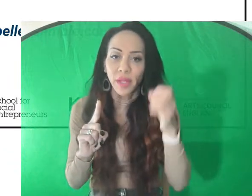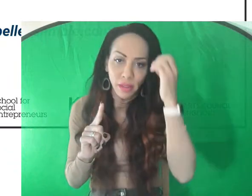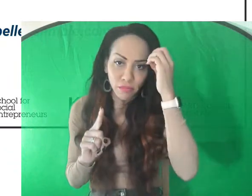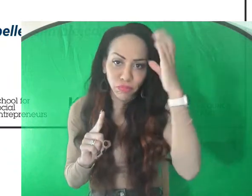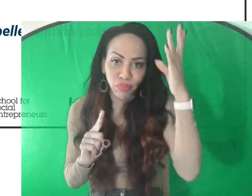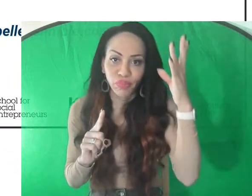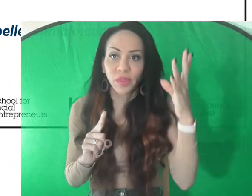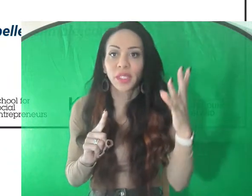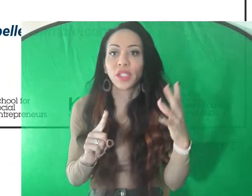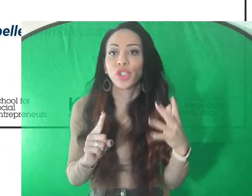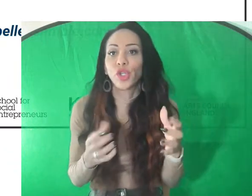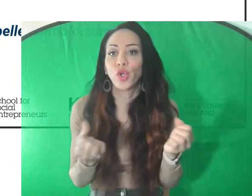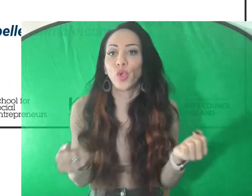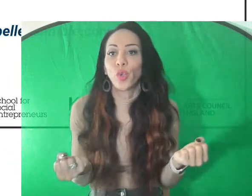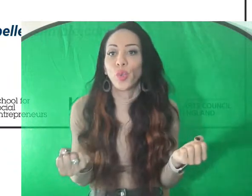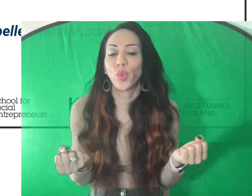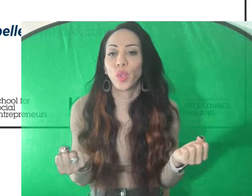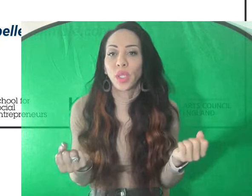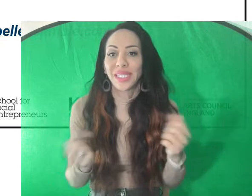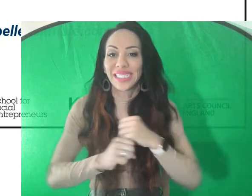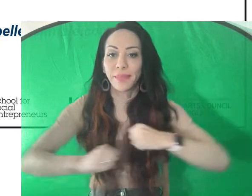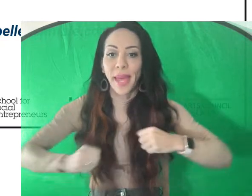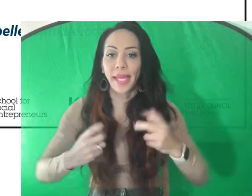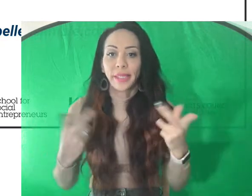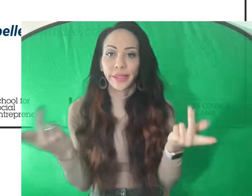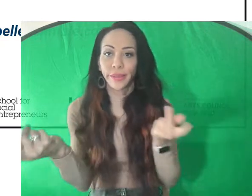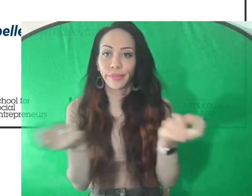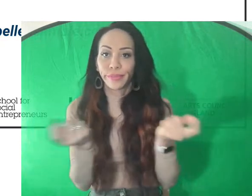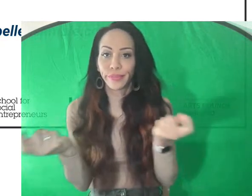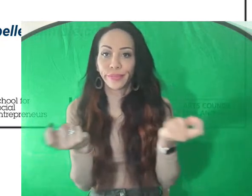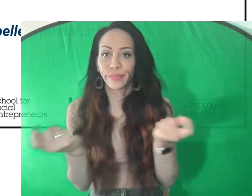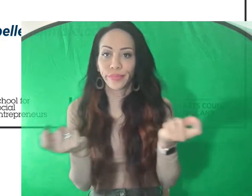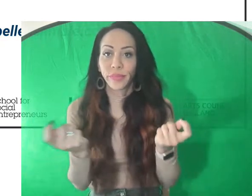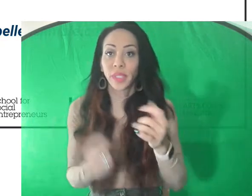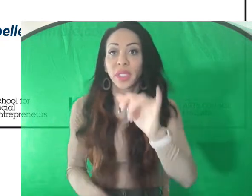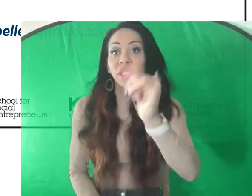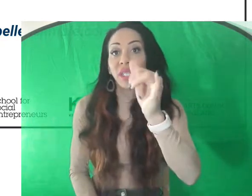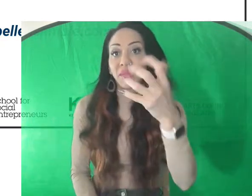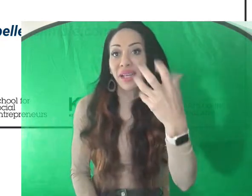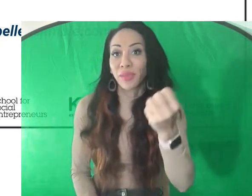whole classroom. And so oftentimes that's like a 50-50,